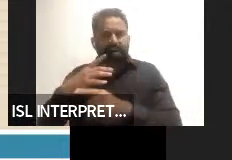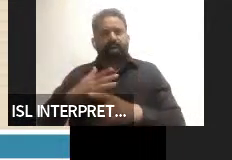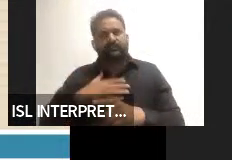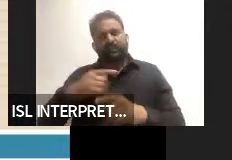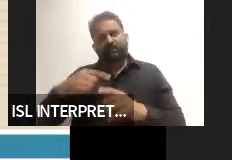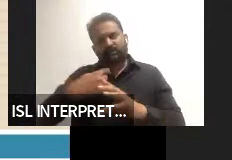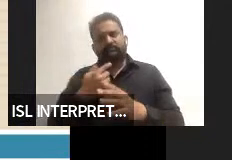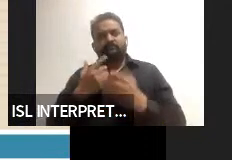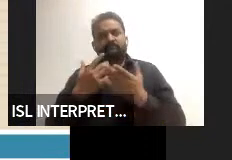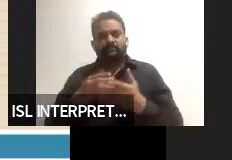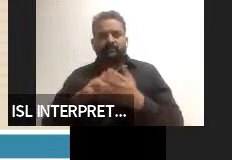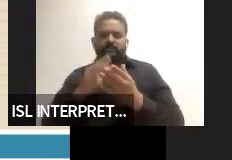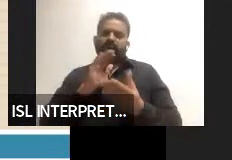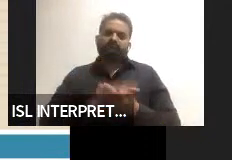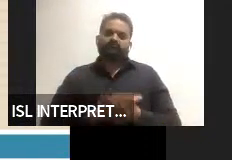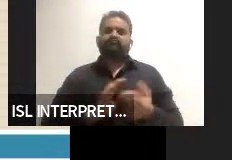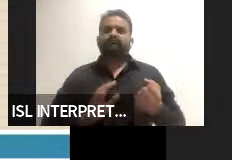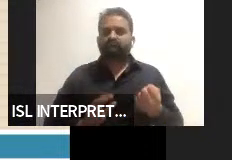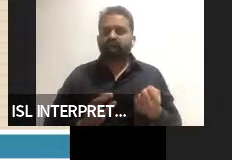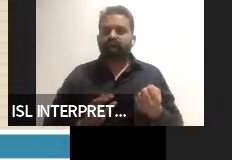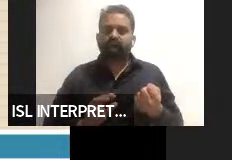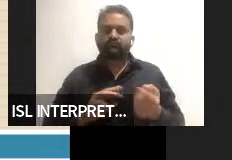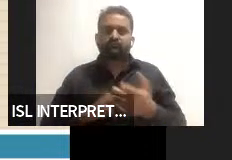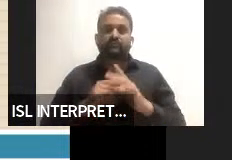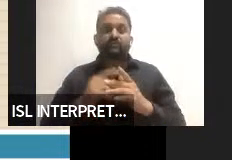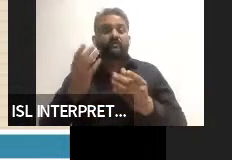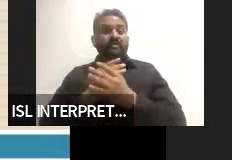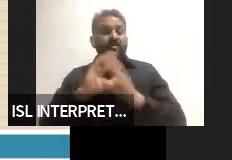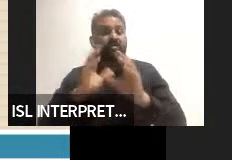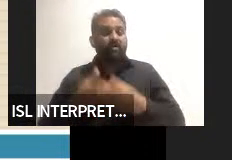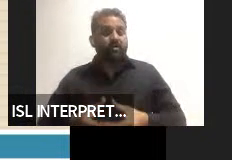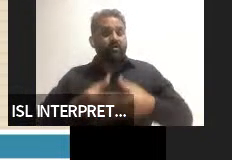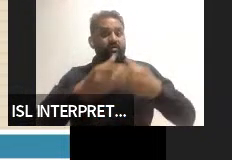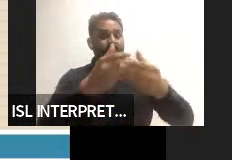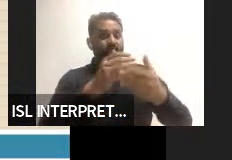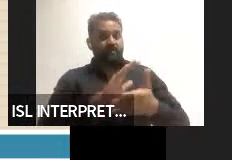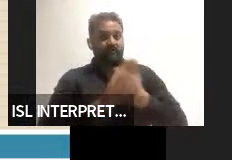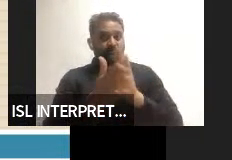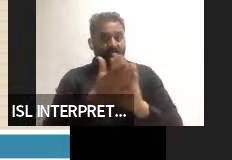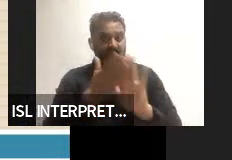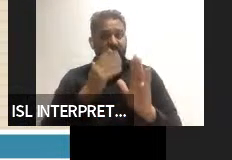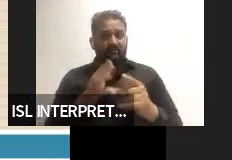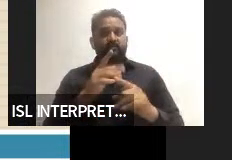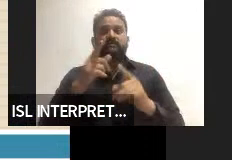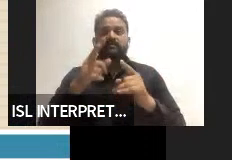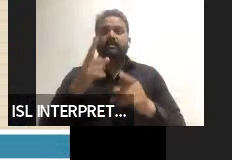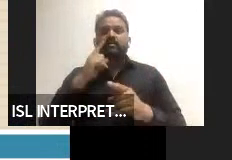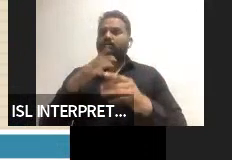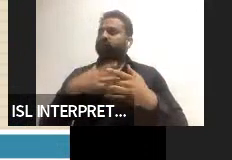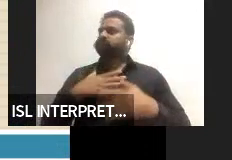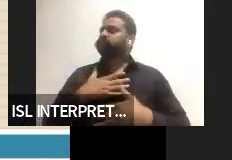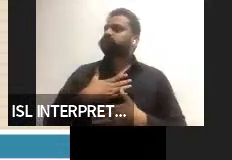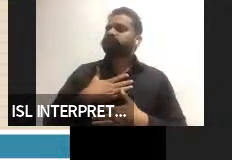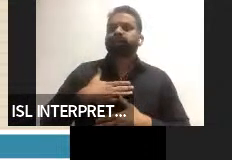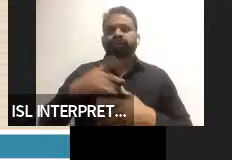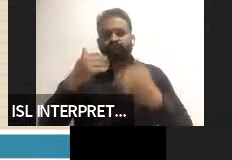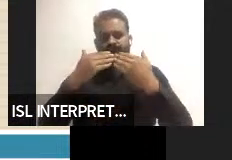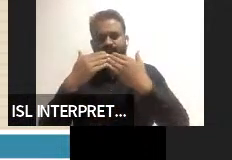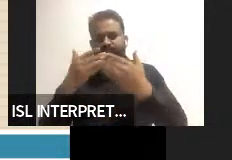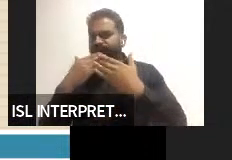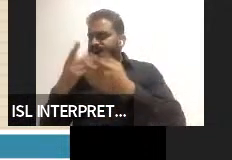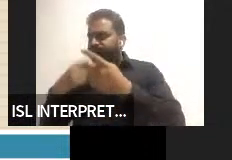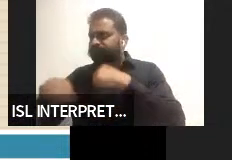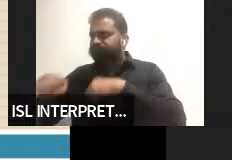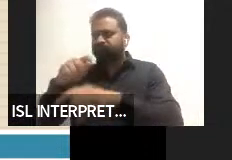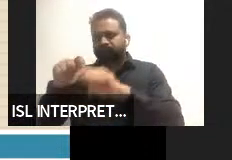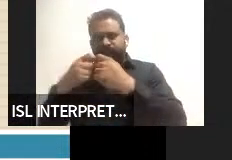so that you can keep it. And since you have submitted your draft, it's a time for you to celebrate. You can thank each other, you can